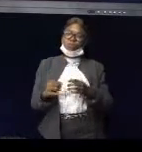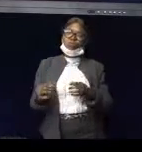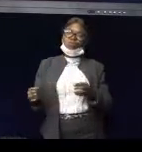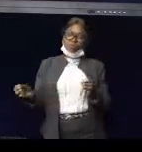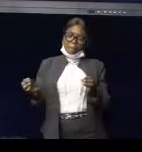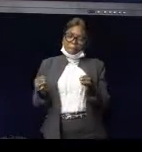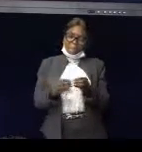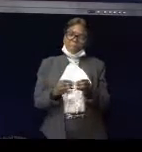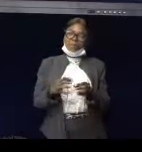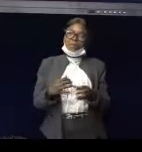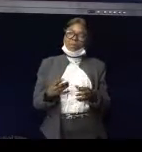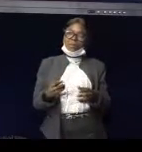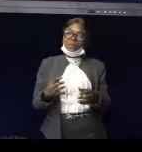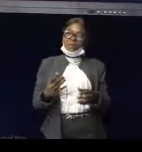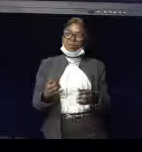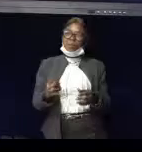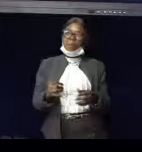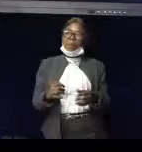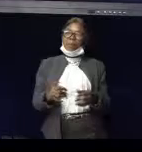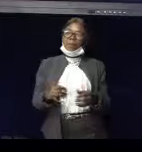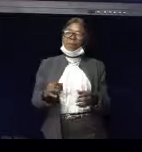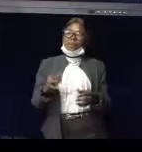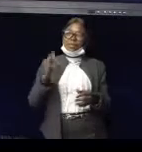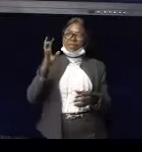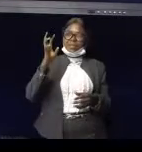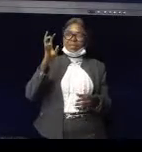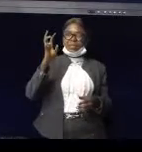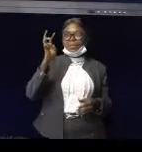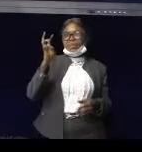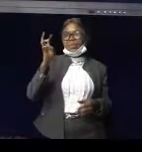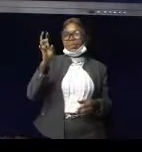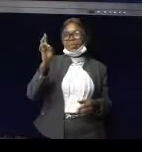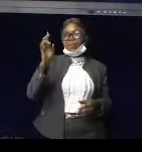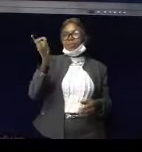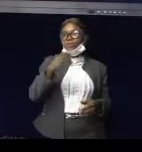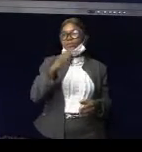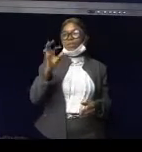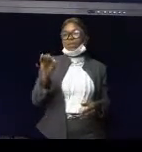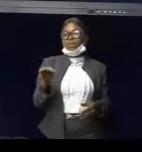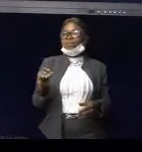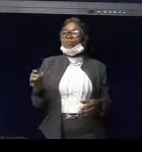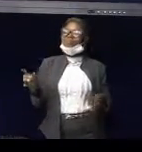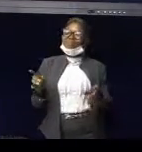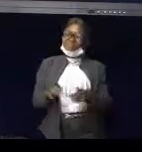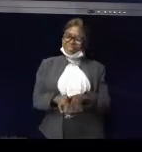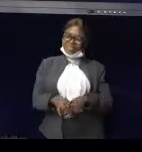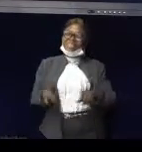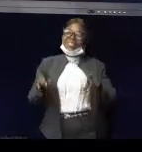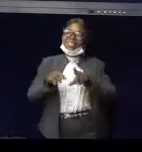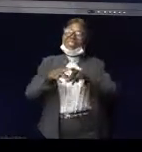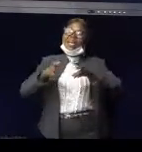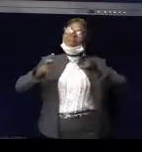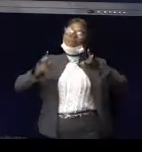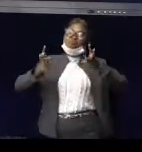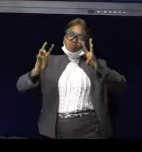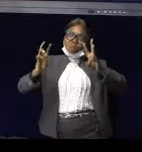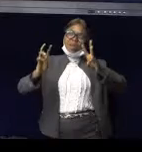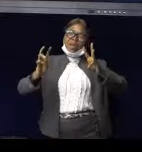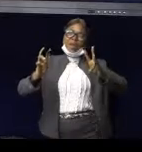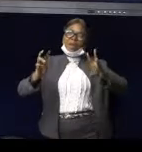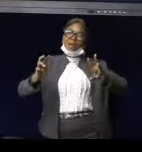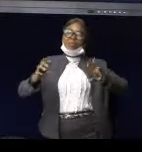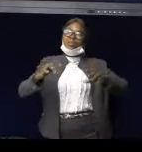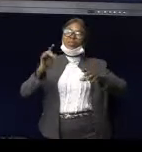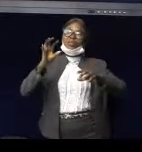these numbers very, very neatly. 7 over 9, of course, is 0.777. 8 over 9 is